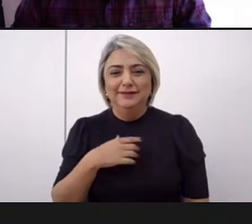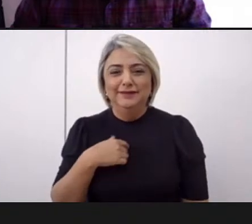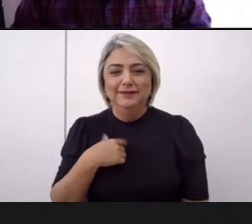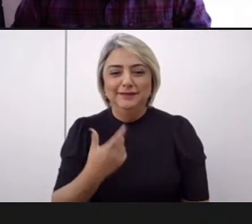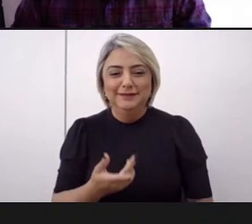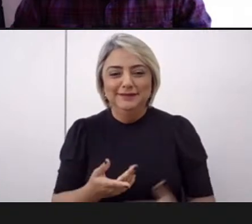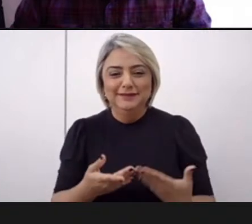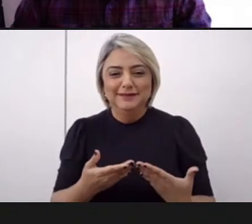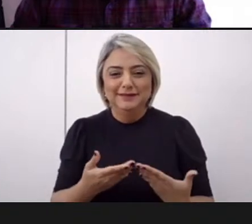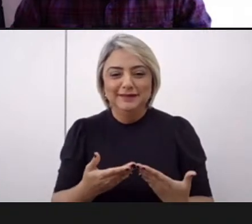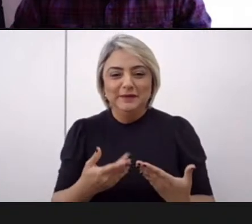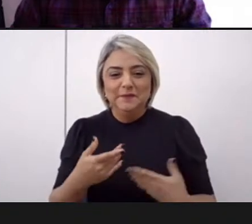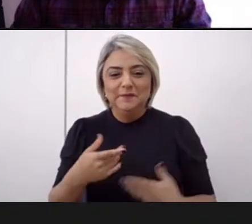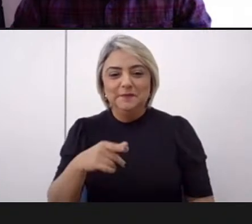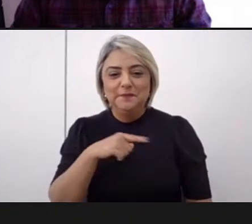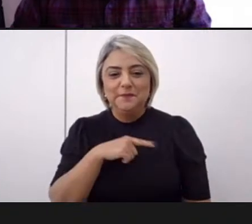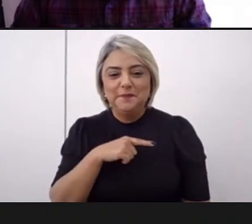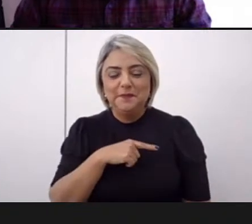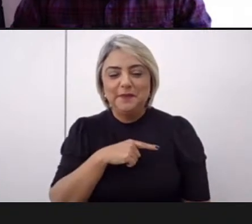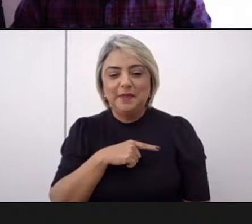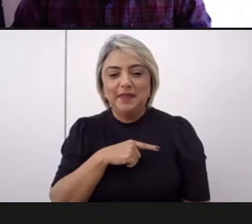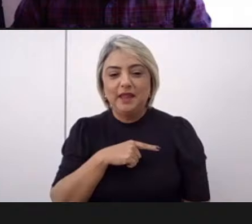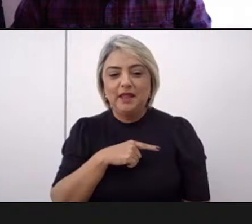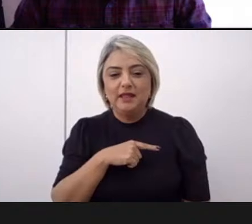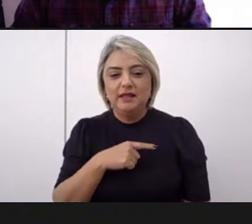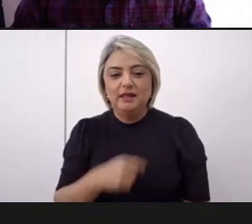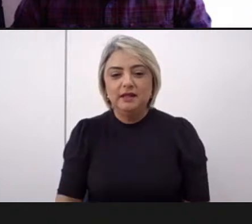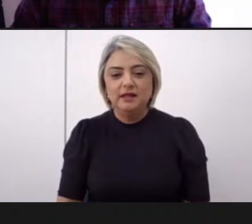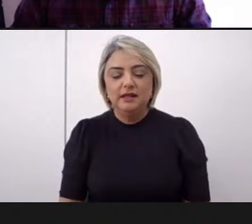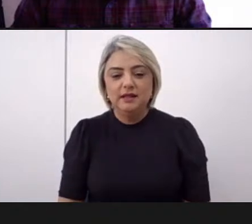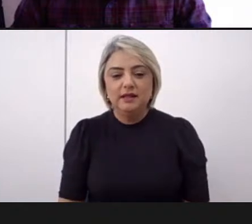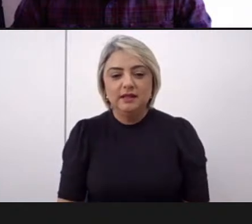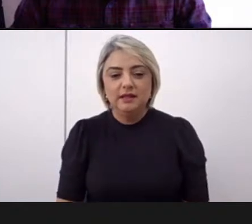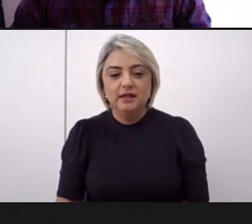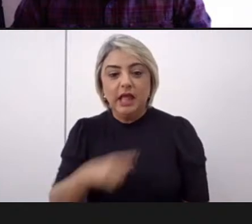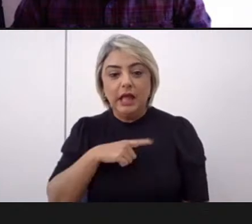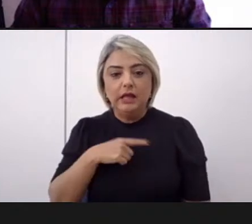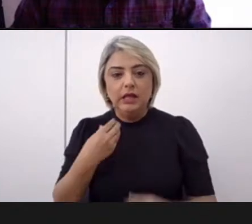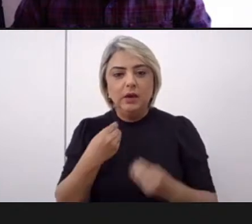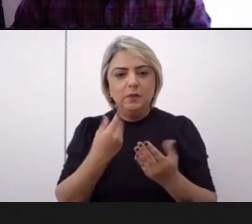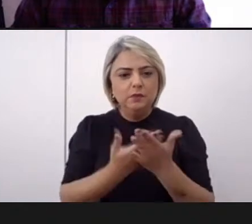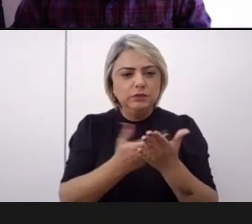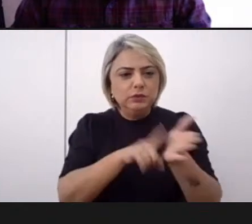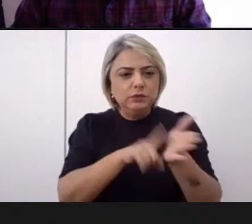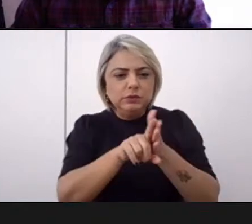professor of law, and so on. It is the study of transnational regulations.